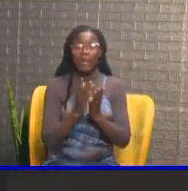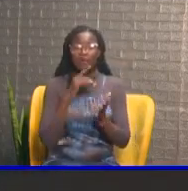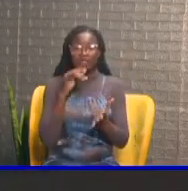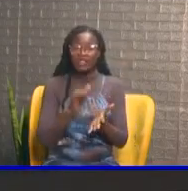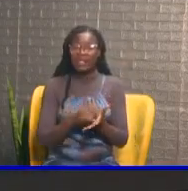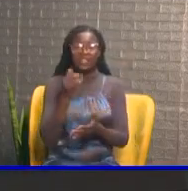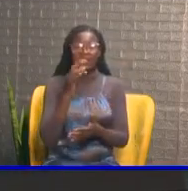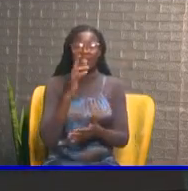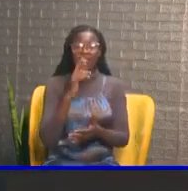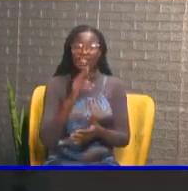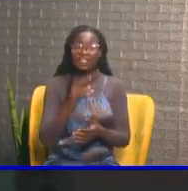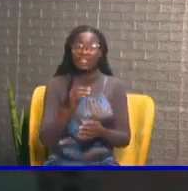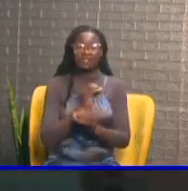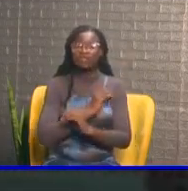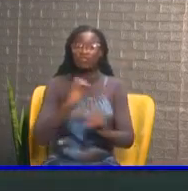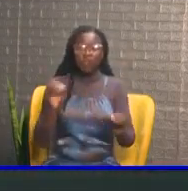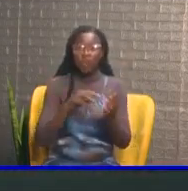Great-grandmothers walked that journey.